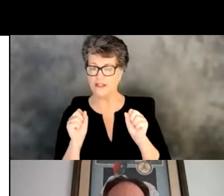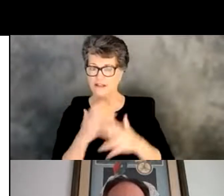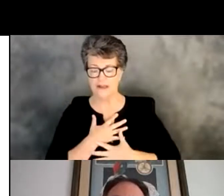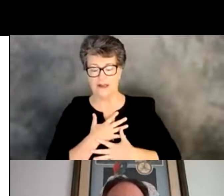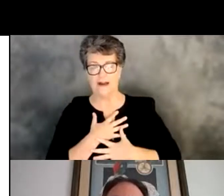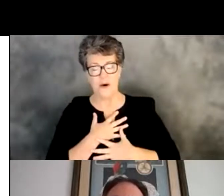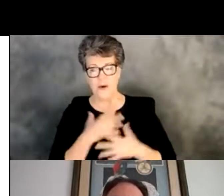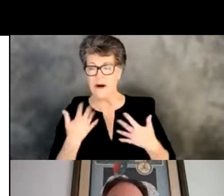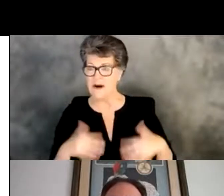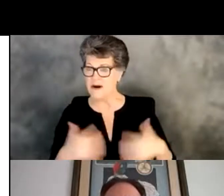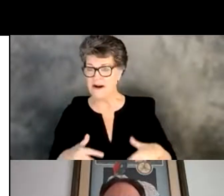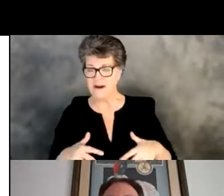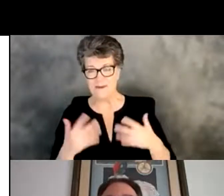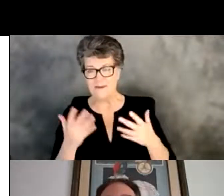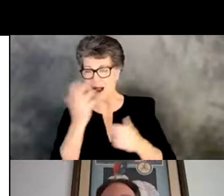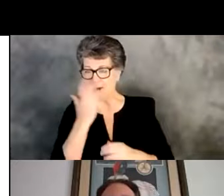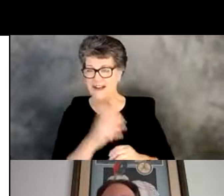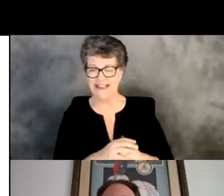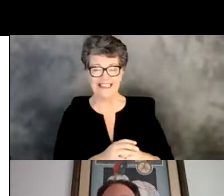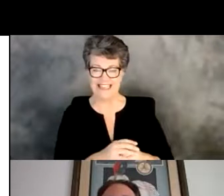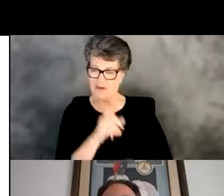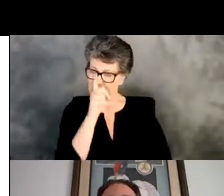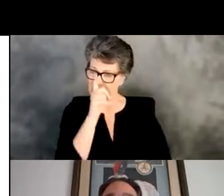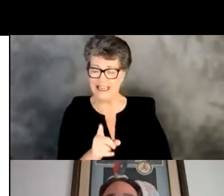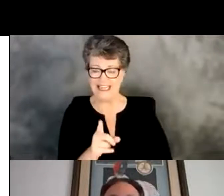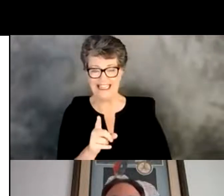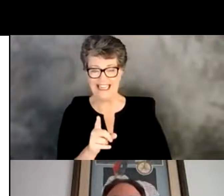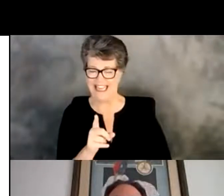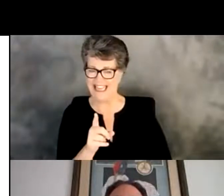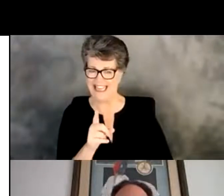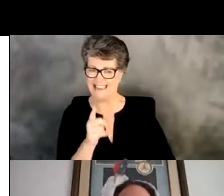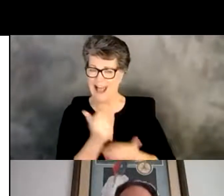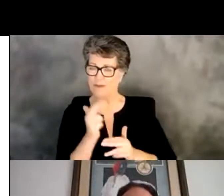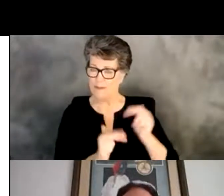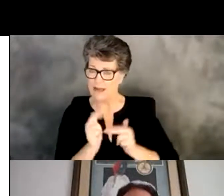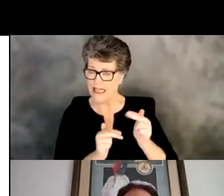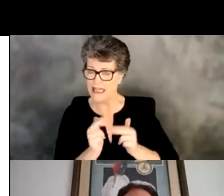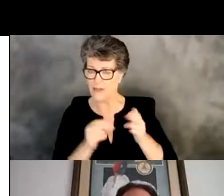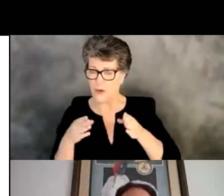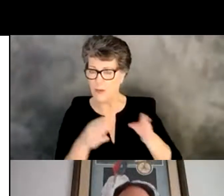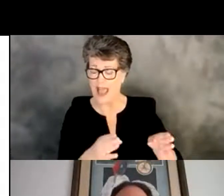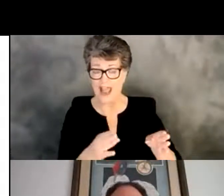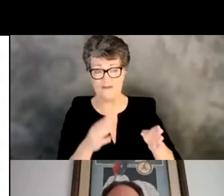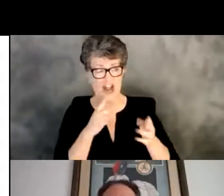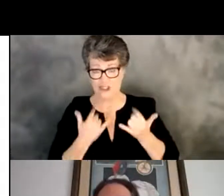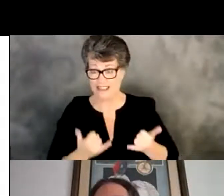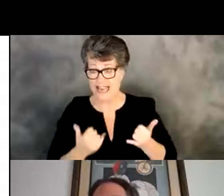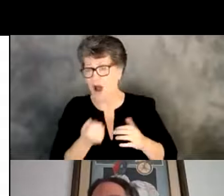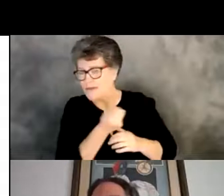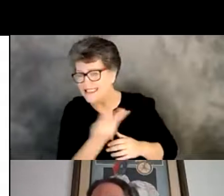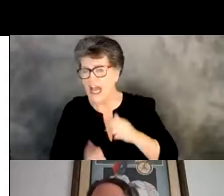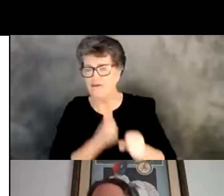in its scope, and really does pave a way, not just for now, but for the next several years of